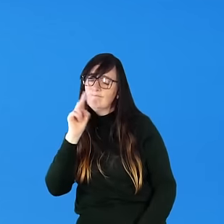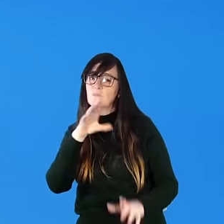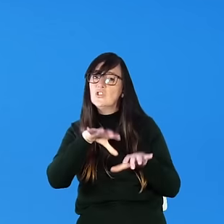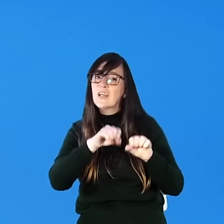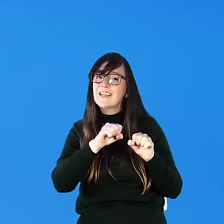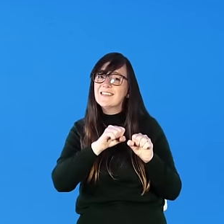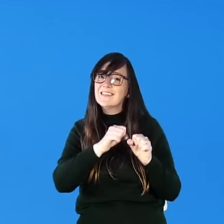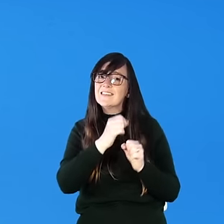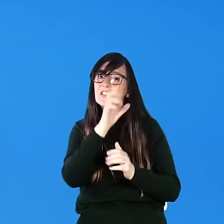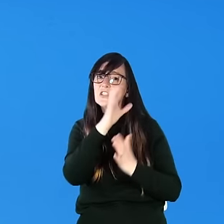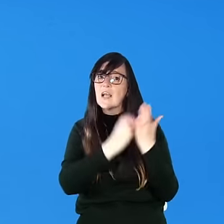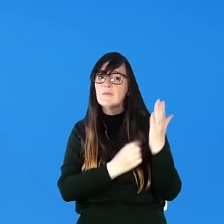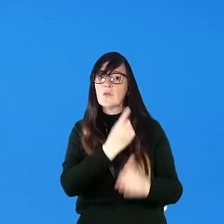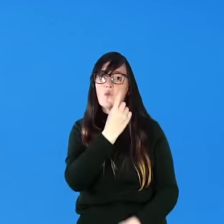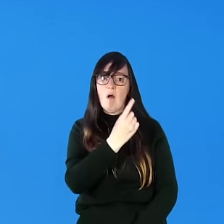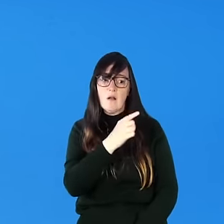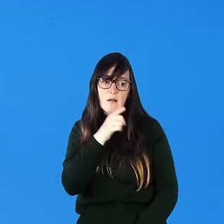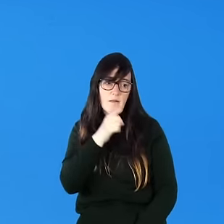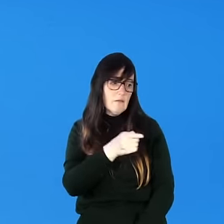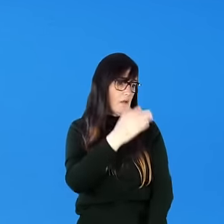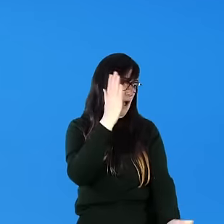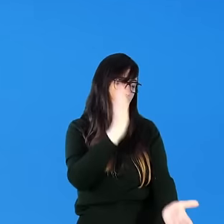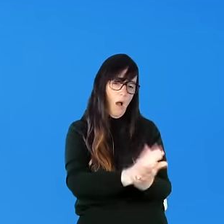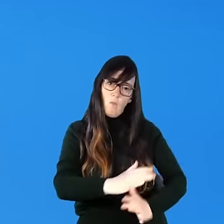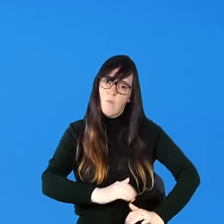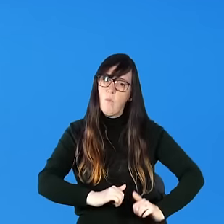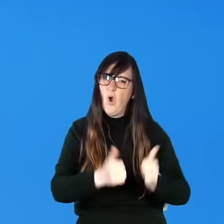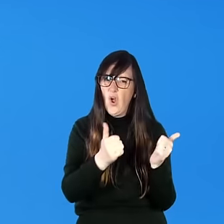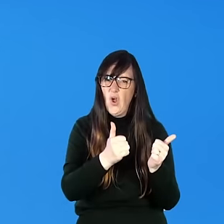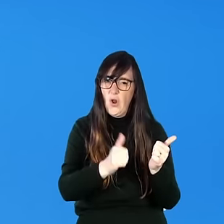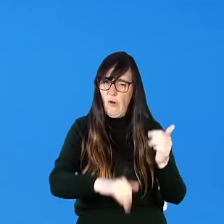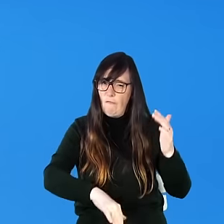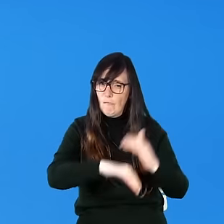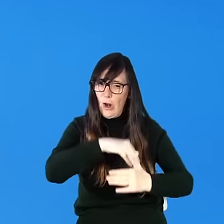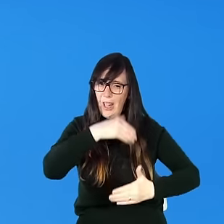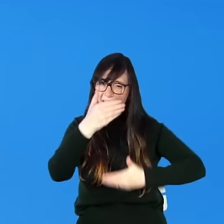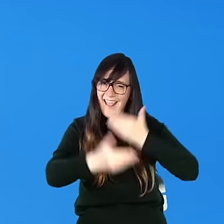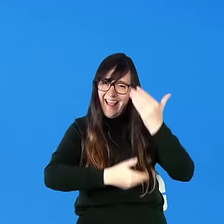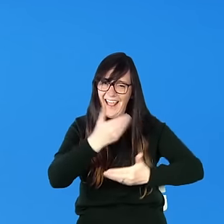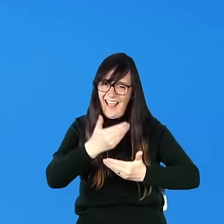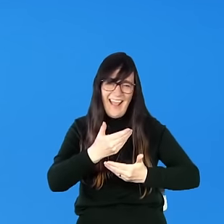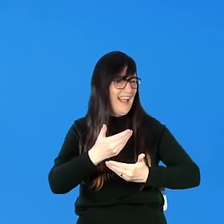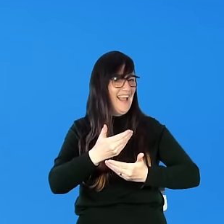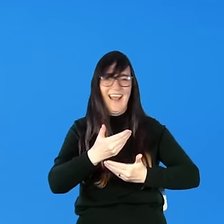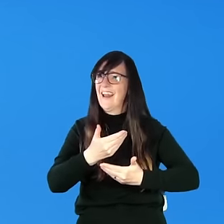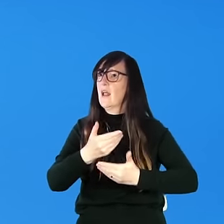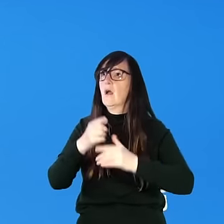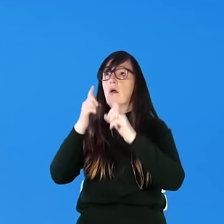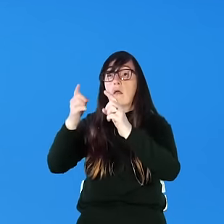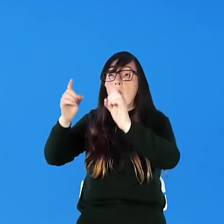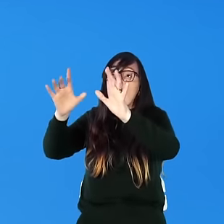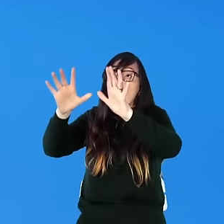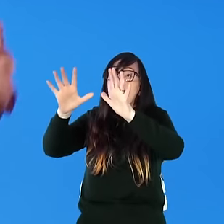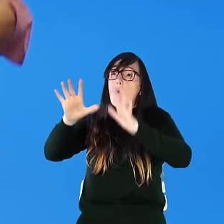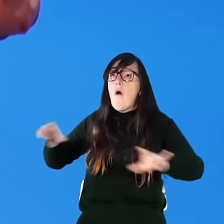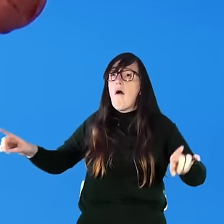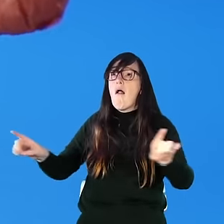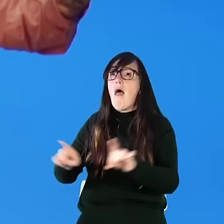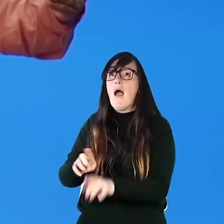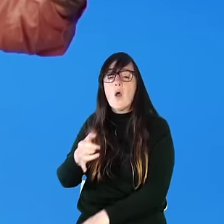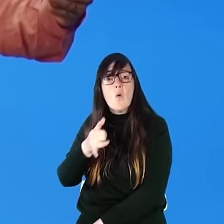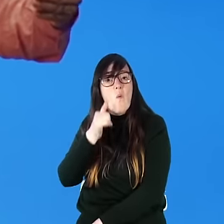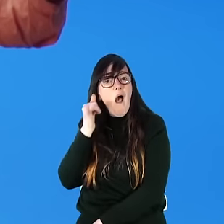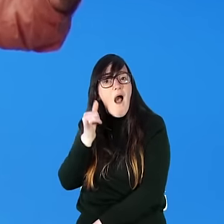1:31, won't quite capture it. like the wine that Jesus prepared at